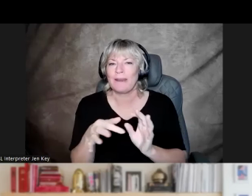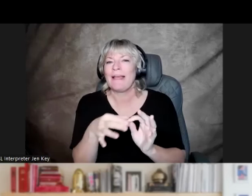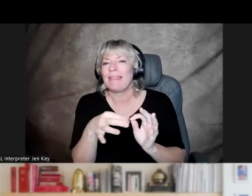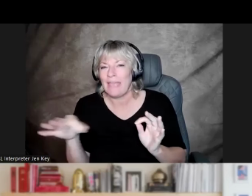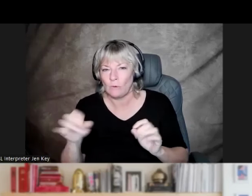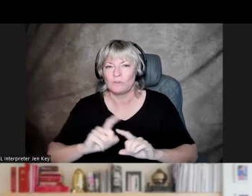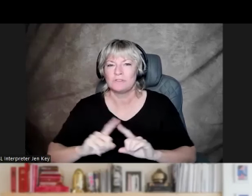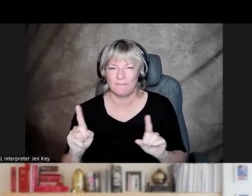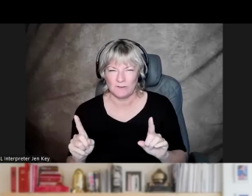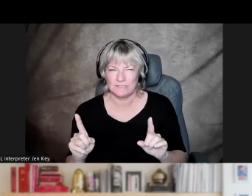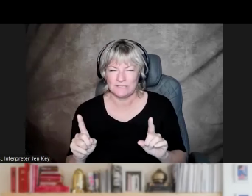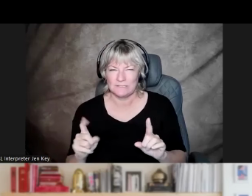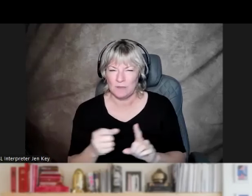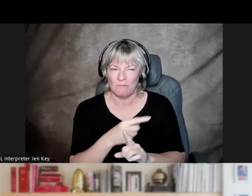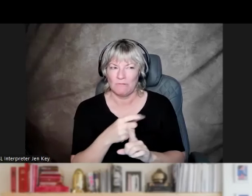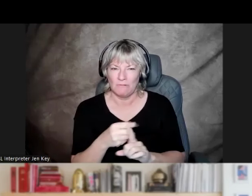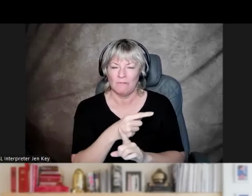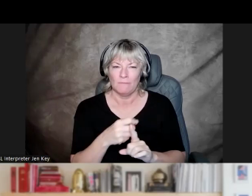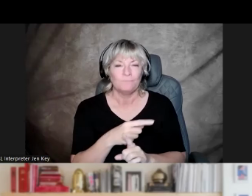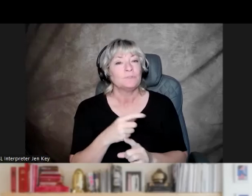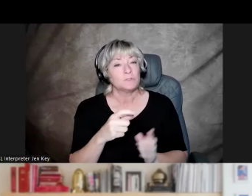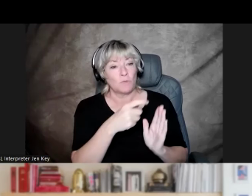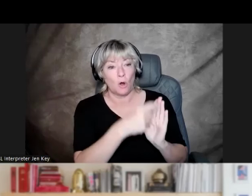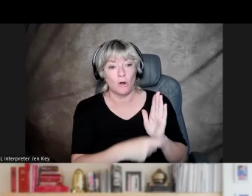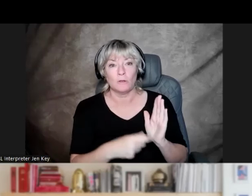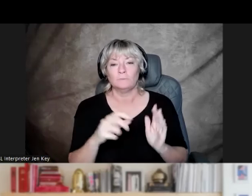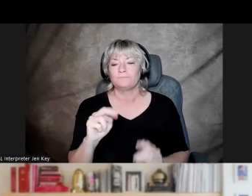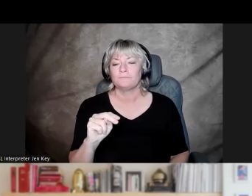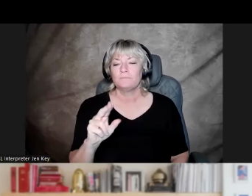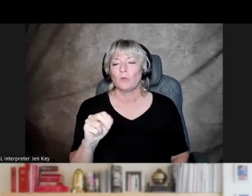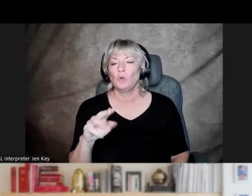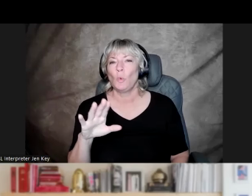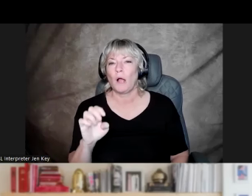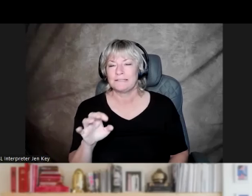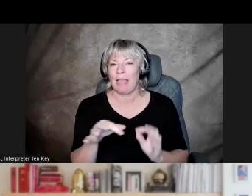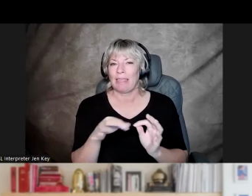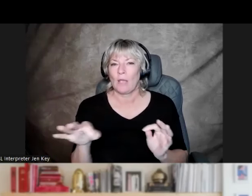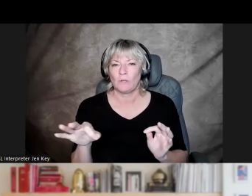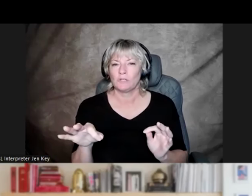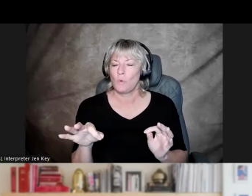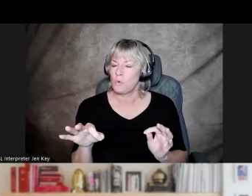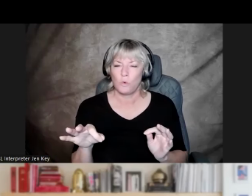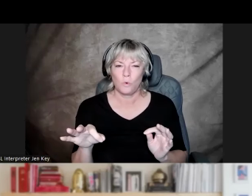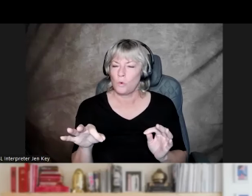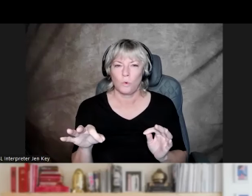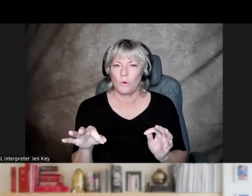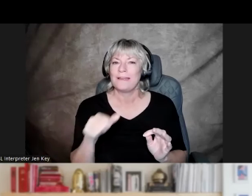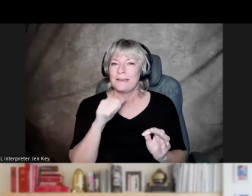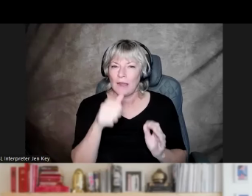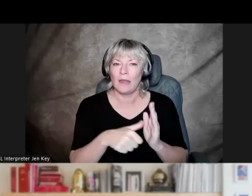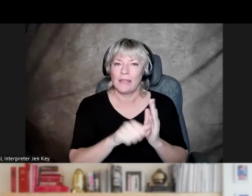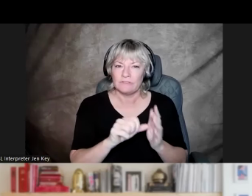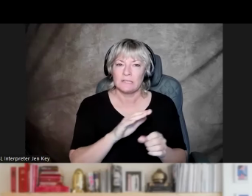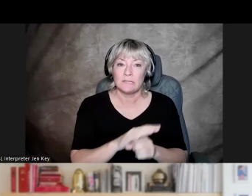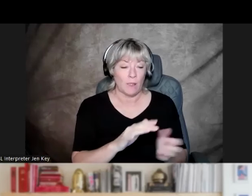differences. And so I talk about it in the article that the nuance of language is so underrated, I think, because many of the medical